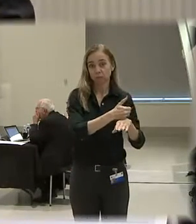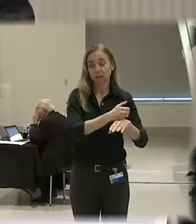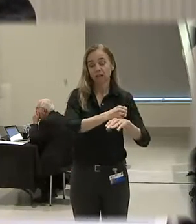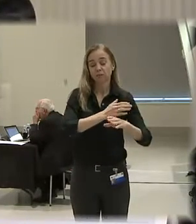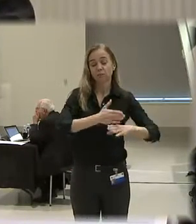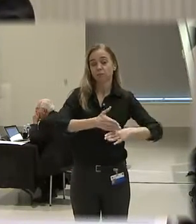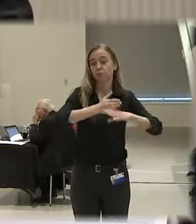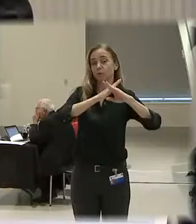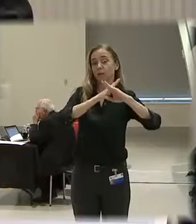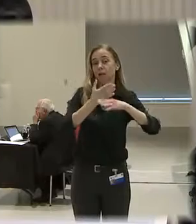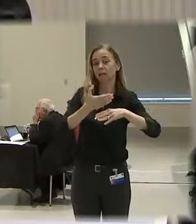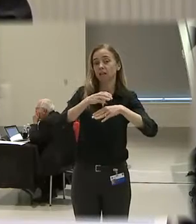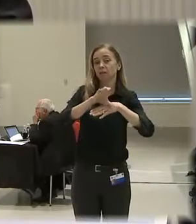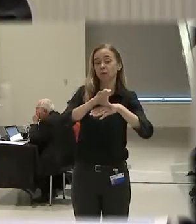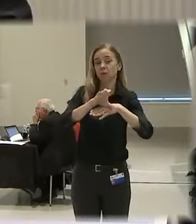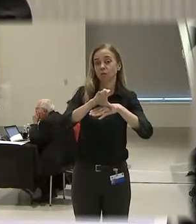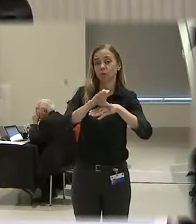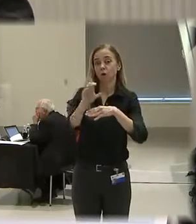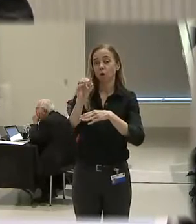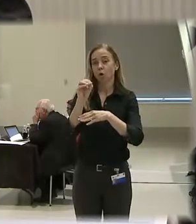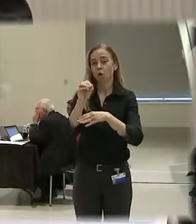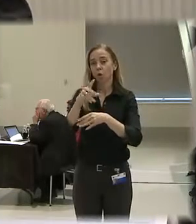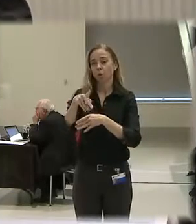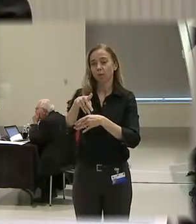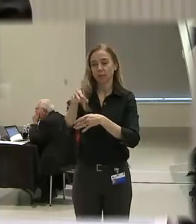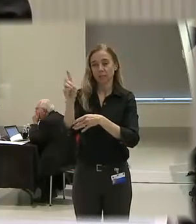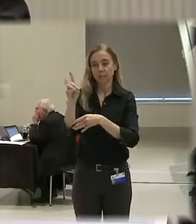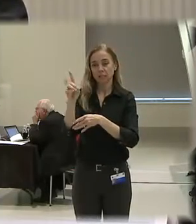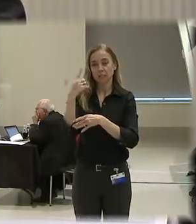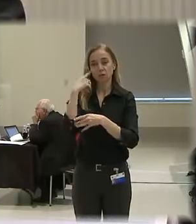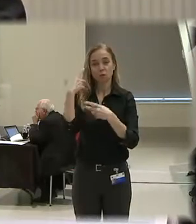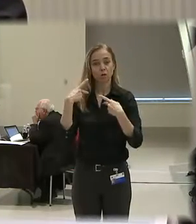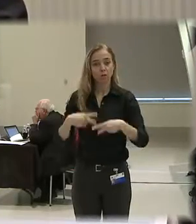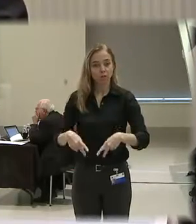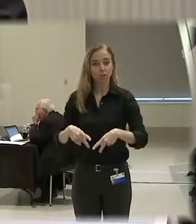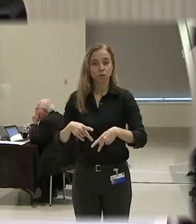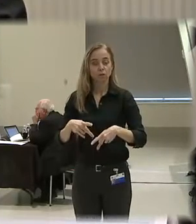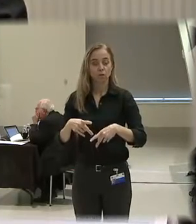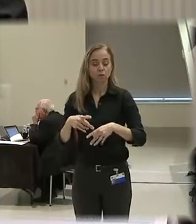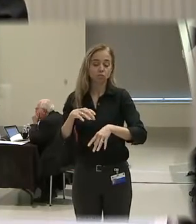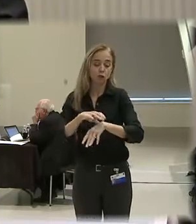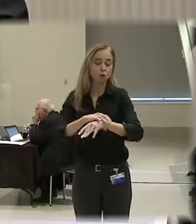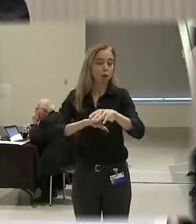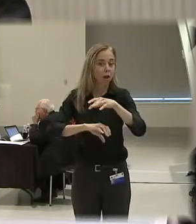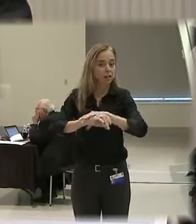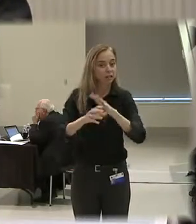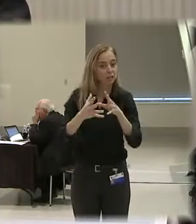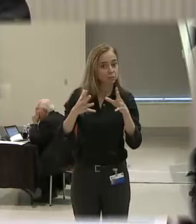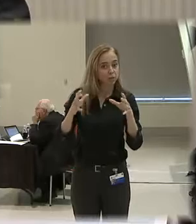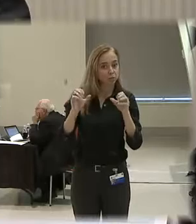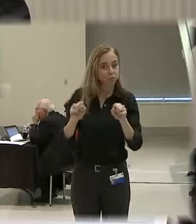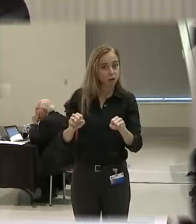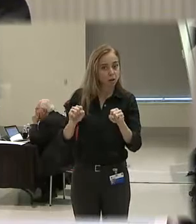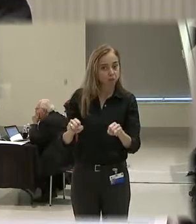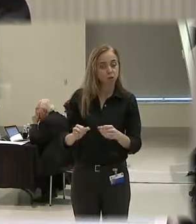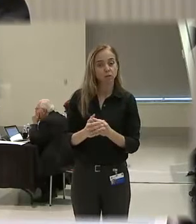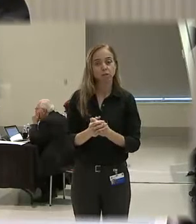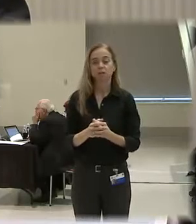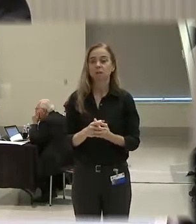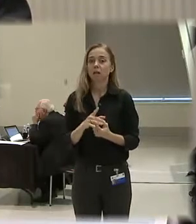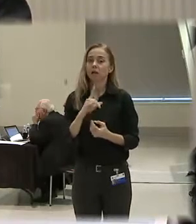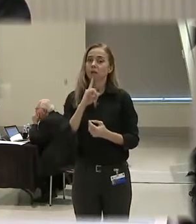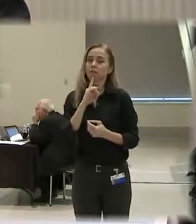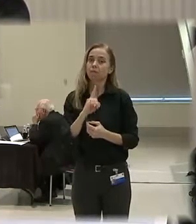force so that it uses OPD to make physical arrests if that's necessary. We have a very